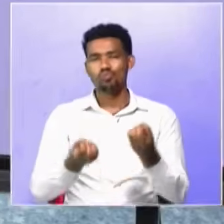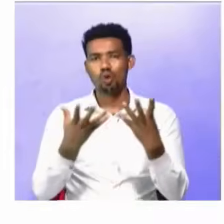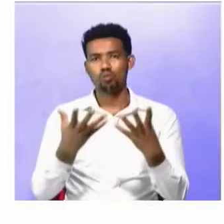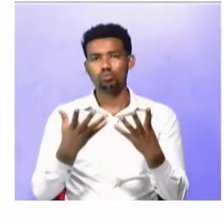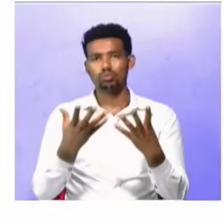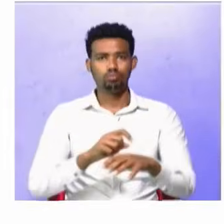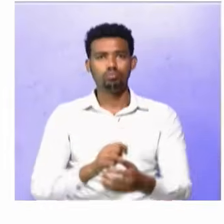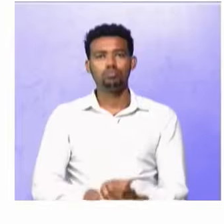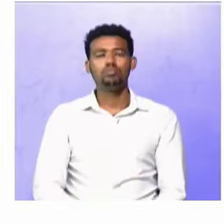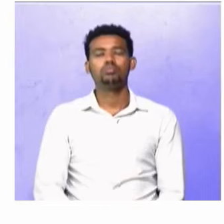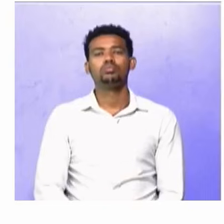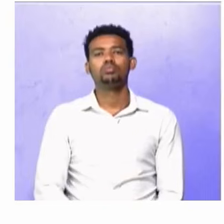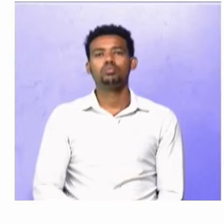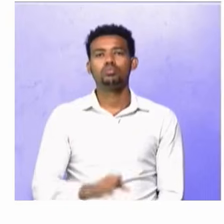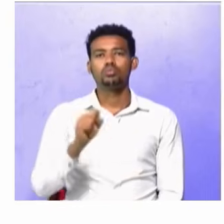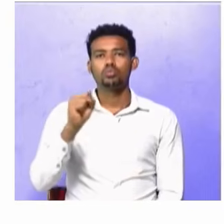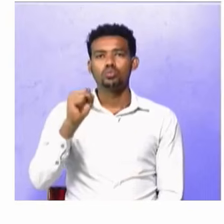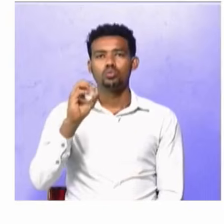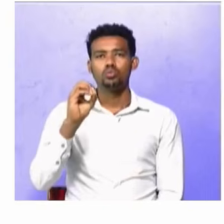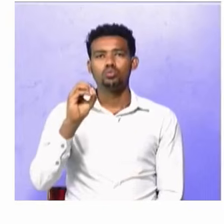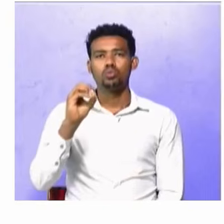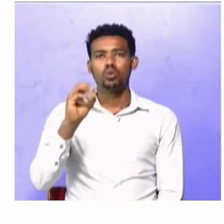for example, most